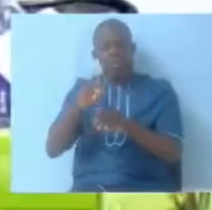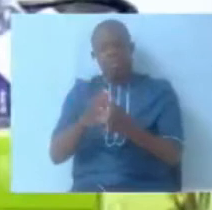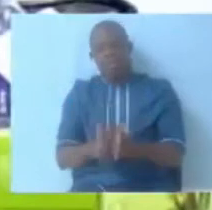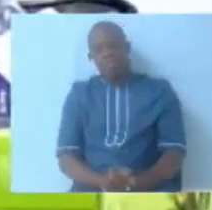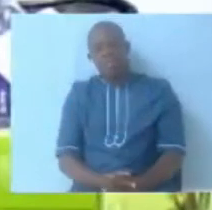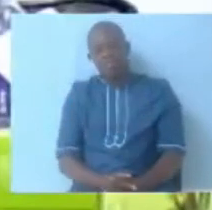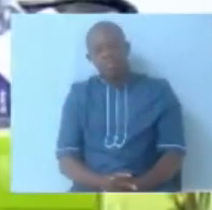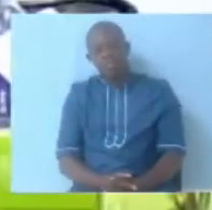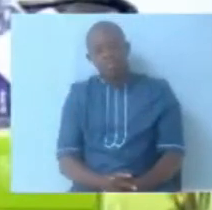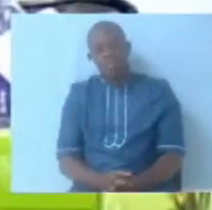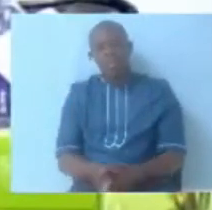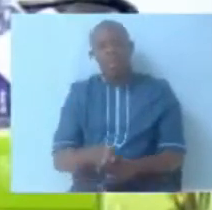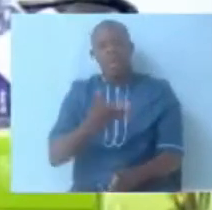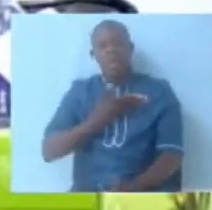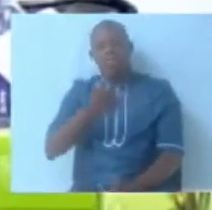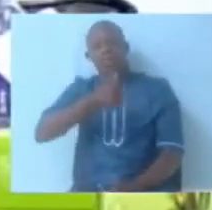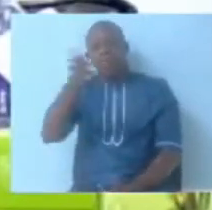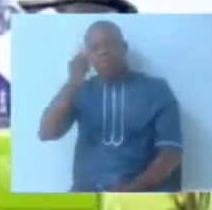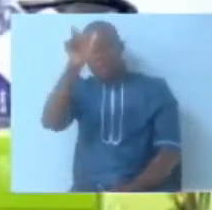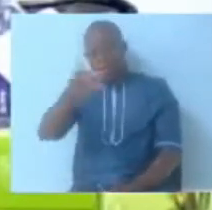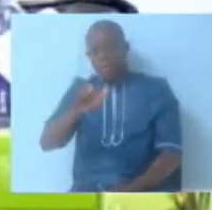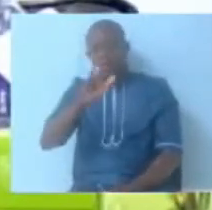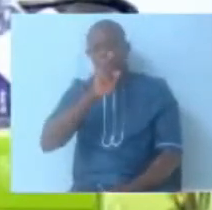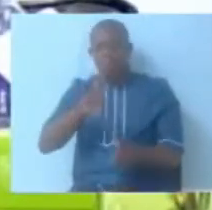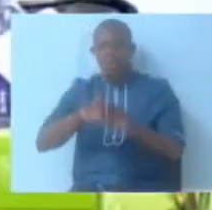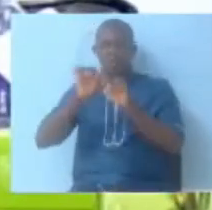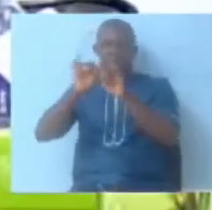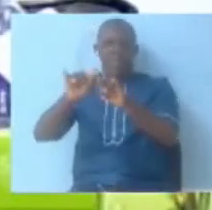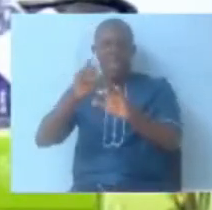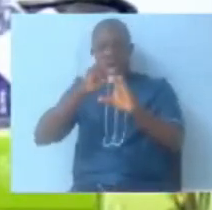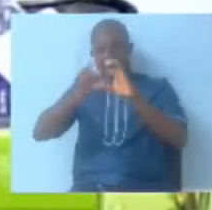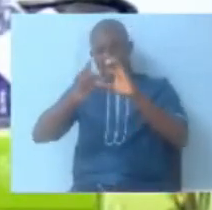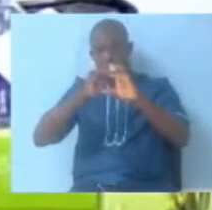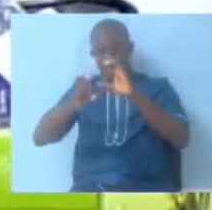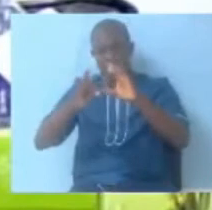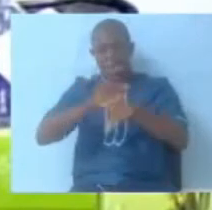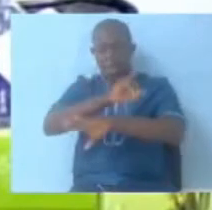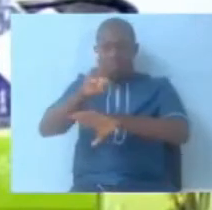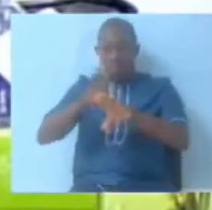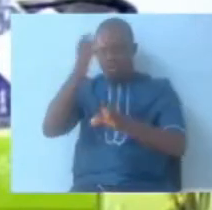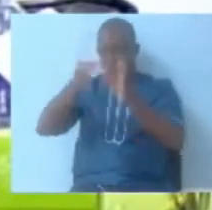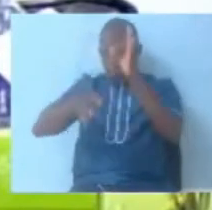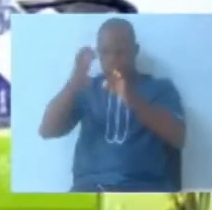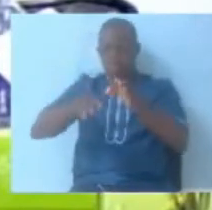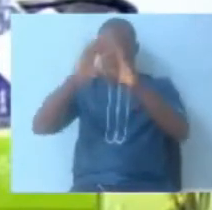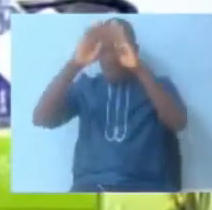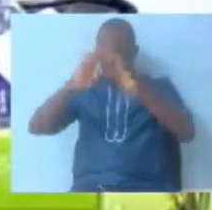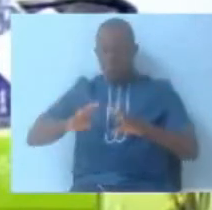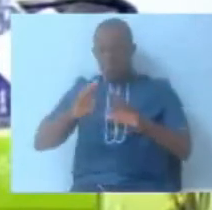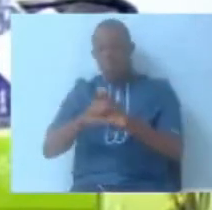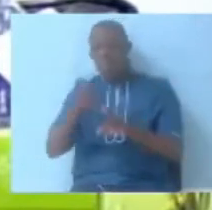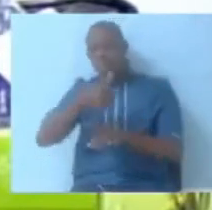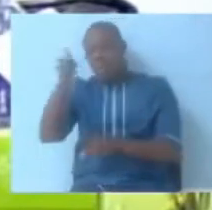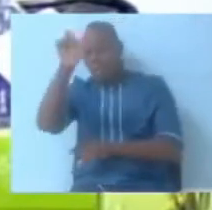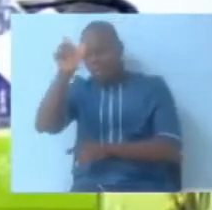in Kanifing, he was the principal magistrate, and Inyang was in Base, he was also a principal magistrate. They are all Nigerians. Magistrate